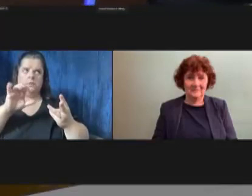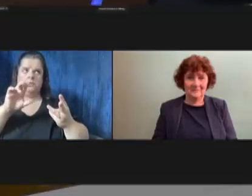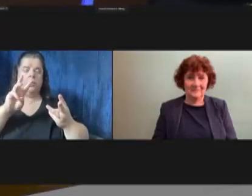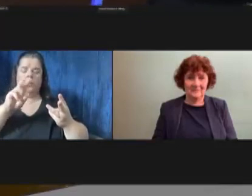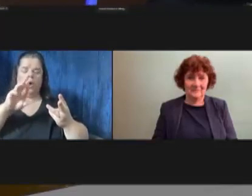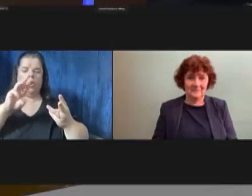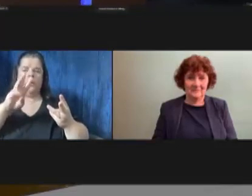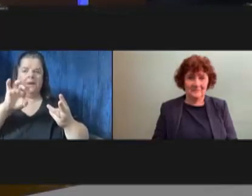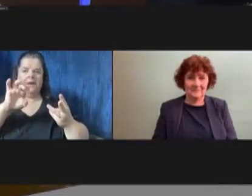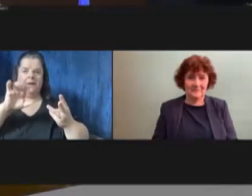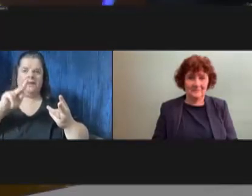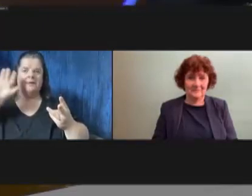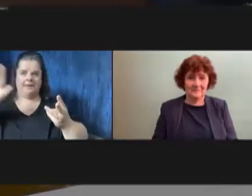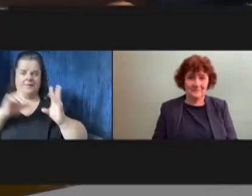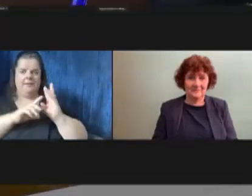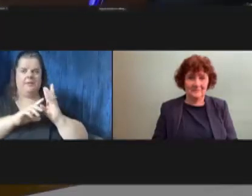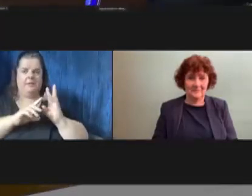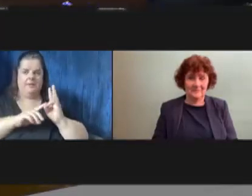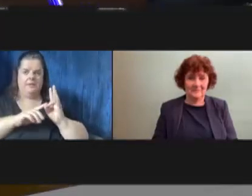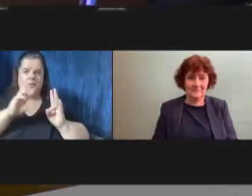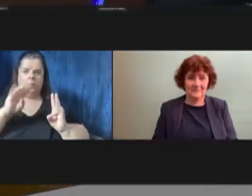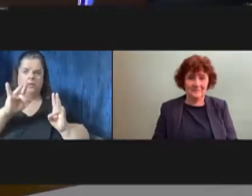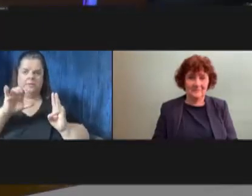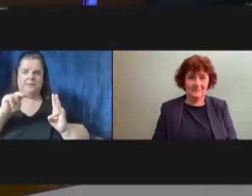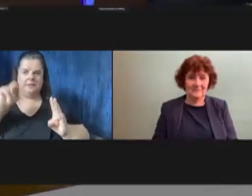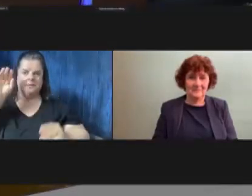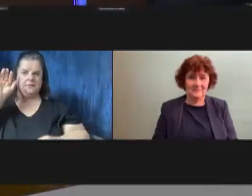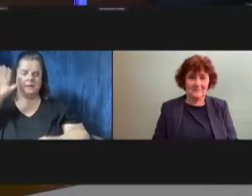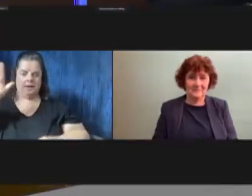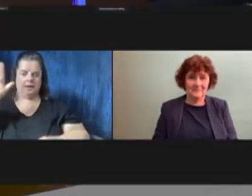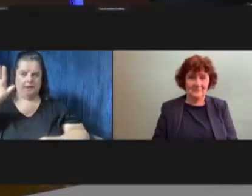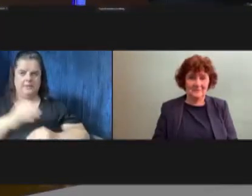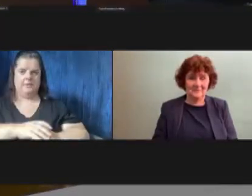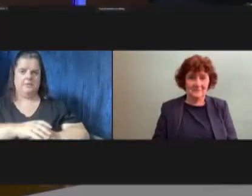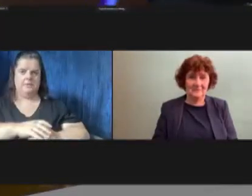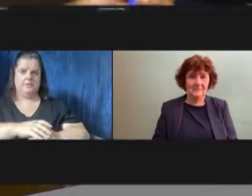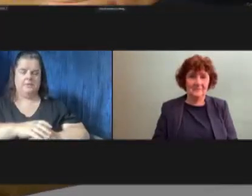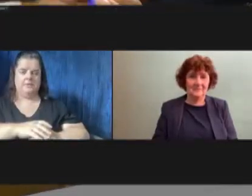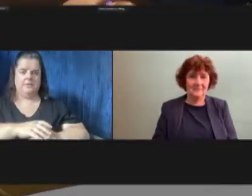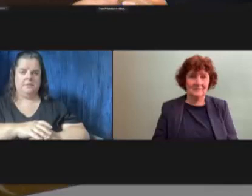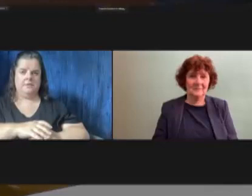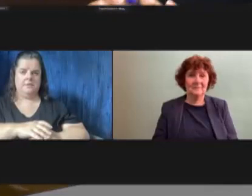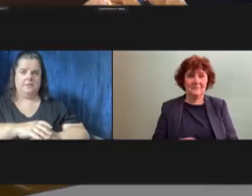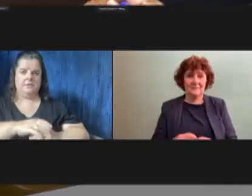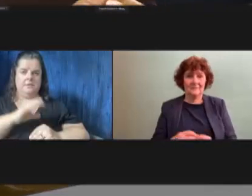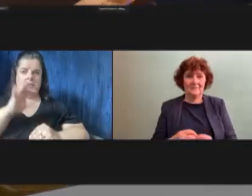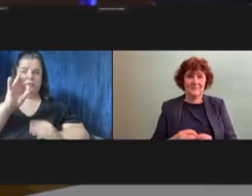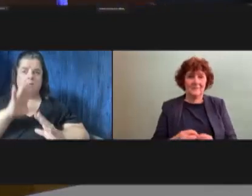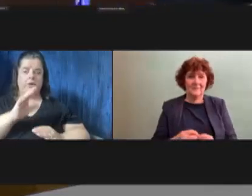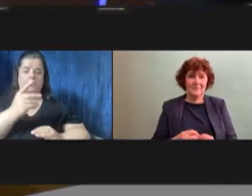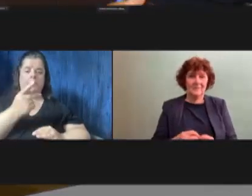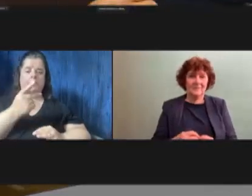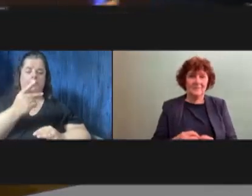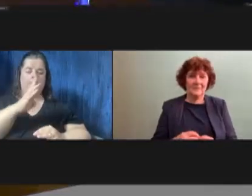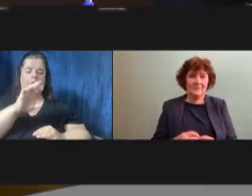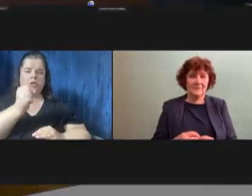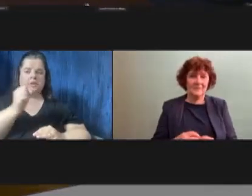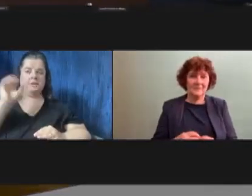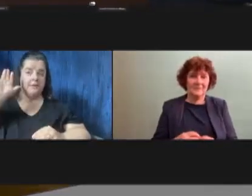Aye. Mr. Wilson. Aye. Reverend Burgess Pro Tem.